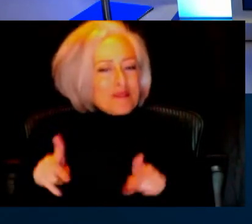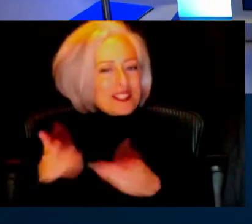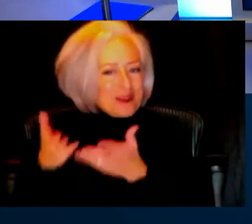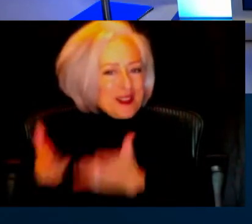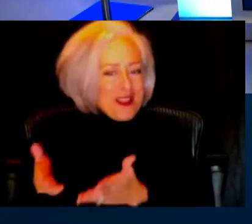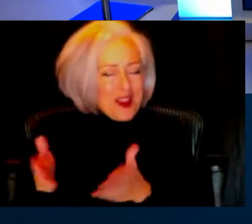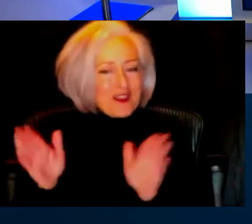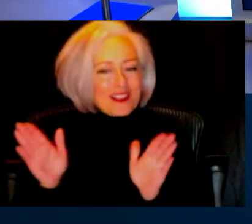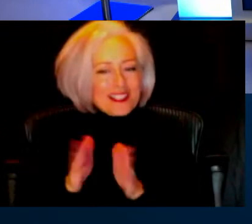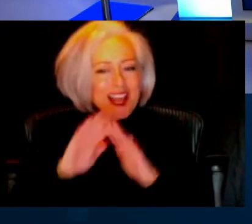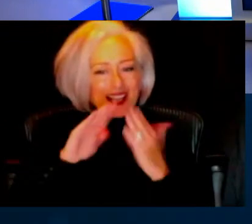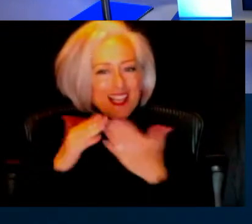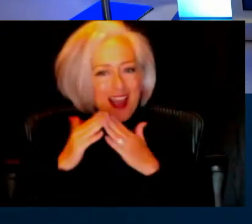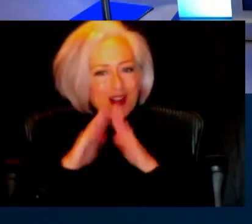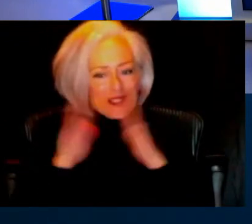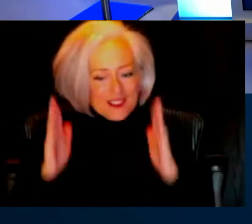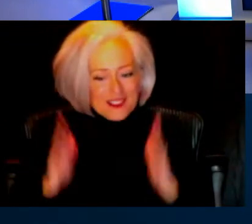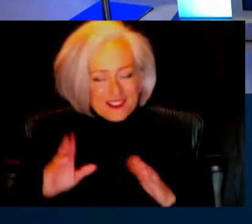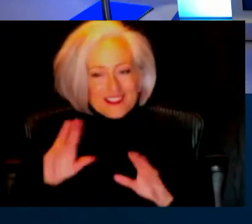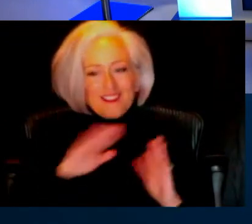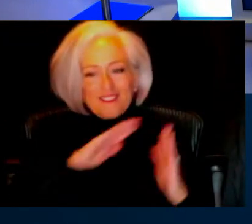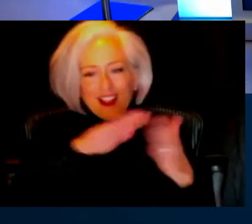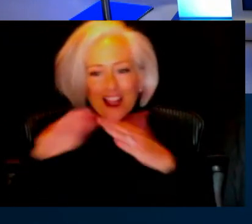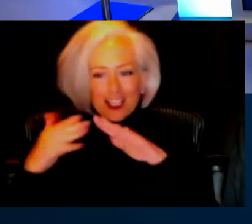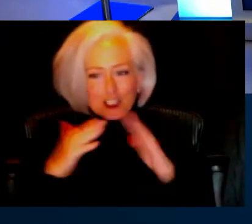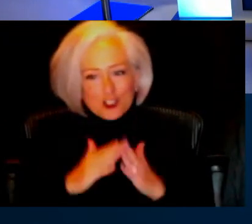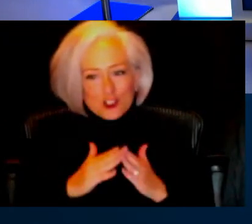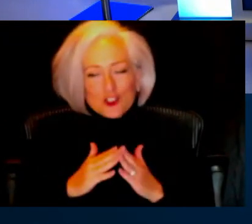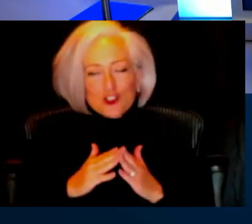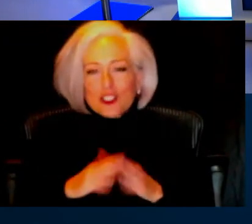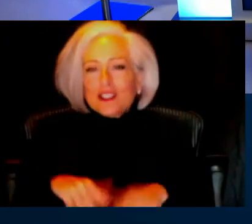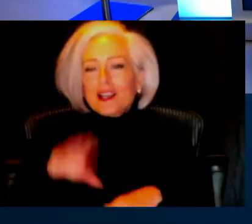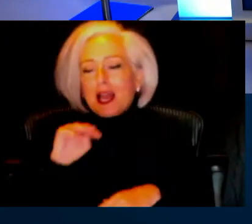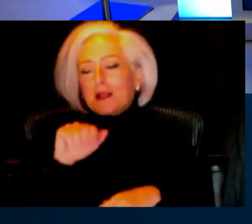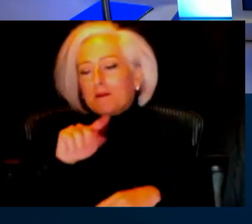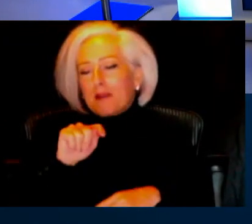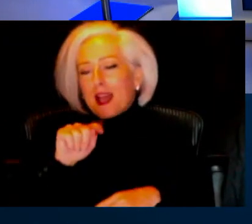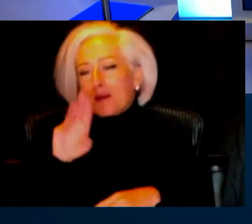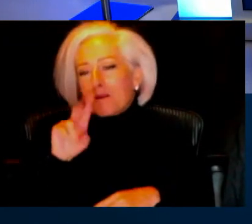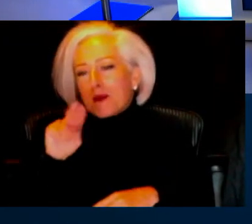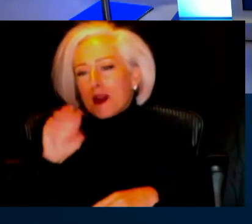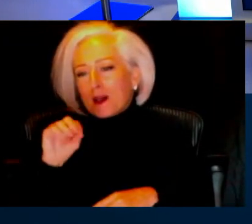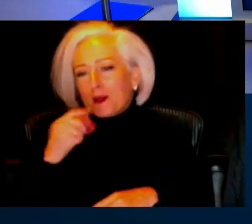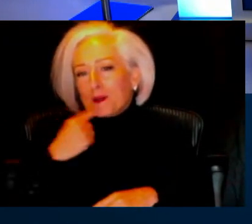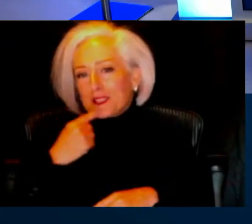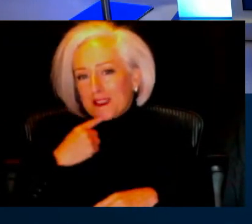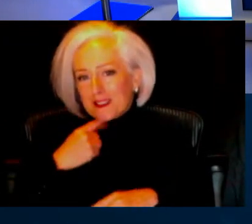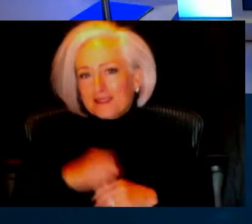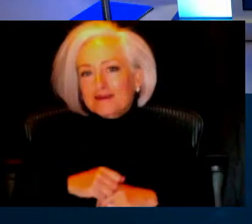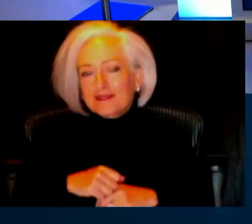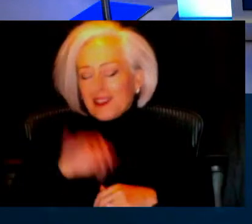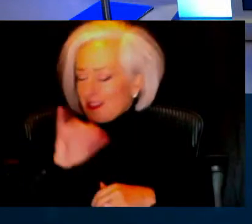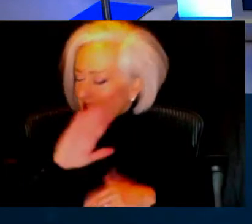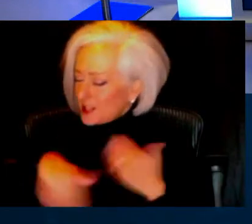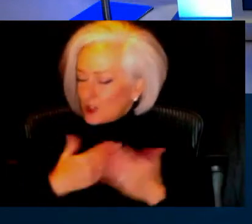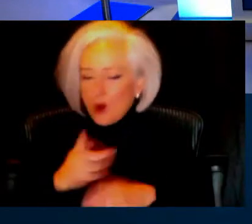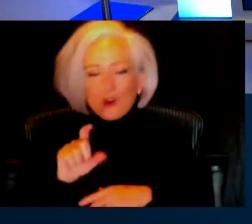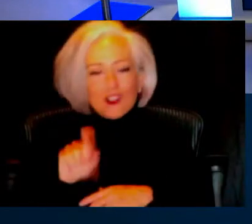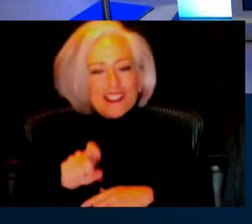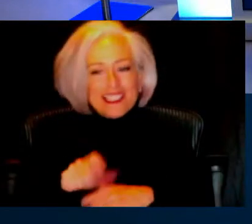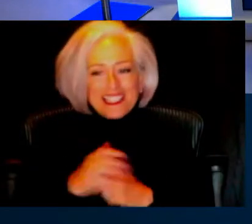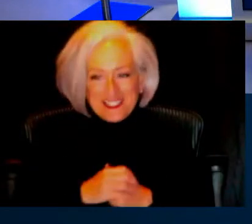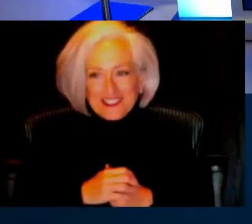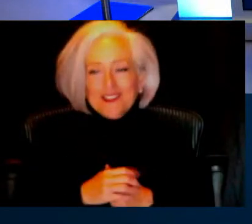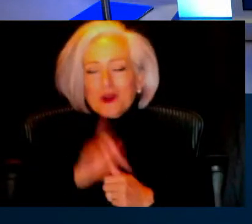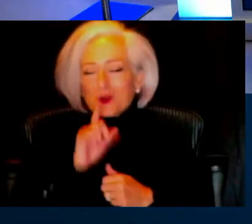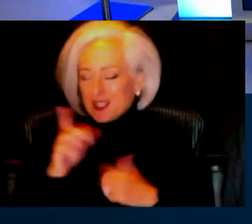one of those tiny homes. And like Colonel Matt Bono said, it's really all you need. And so it's been really thrilling to